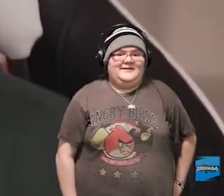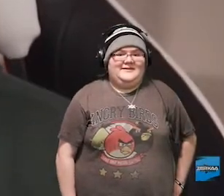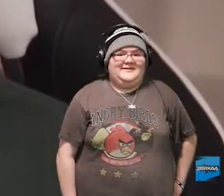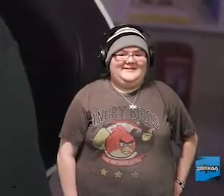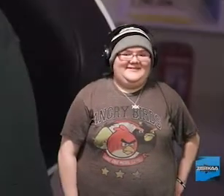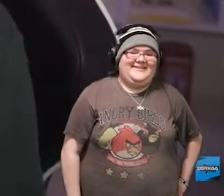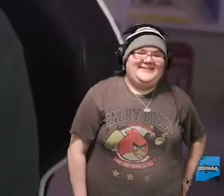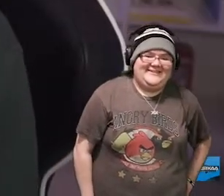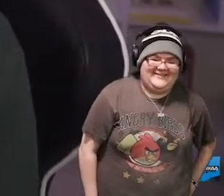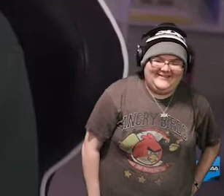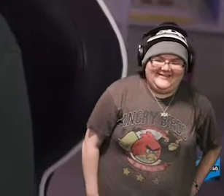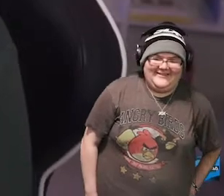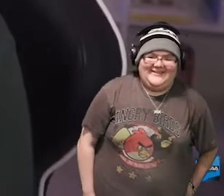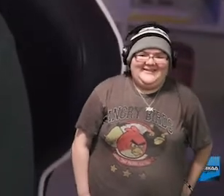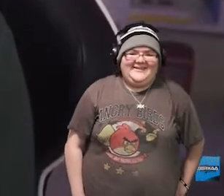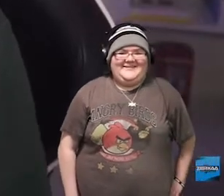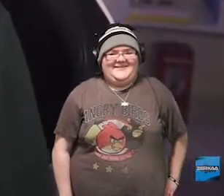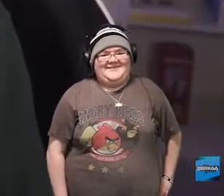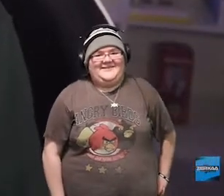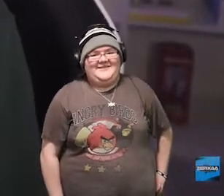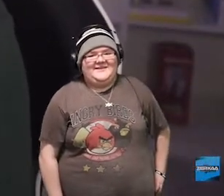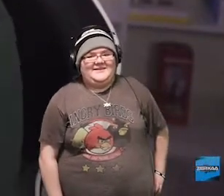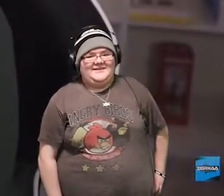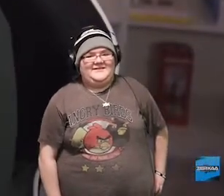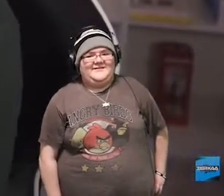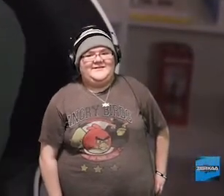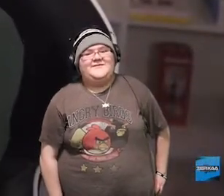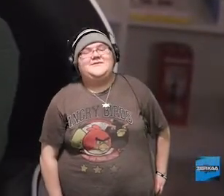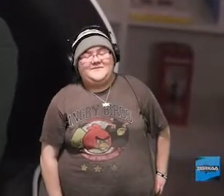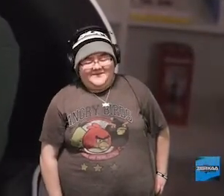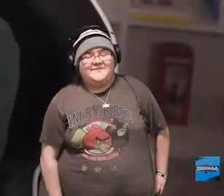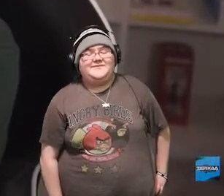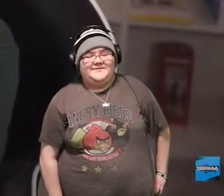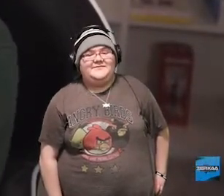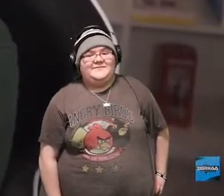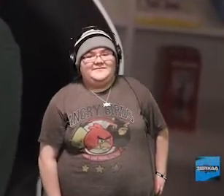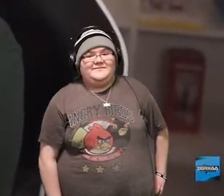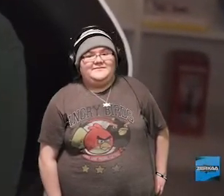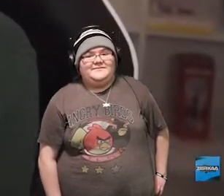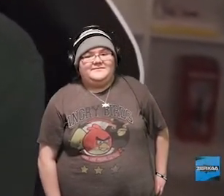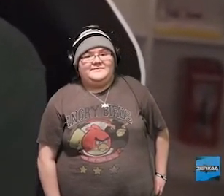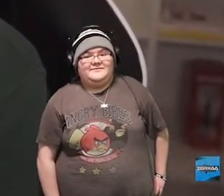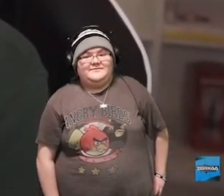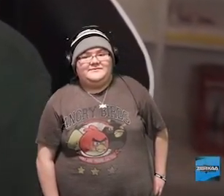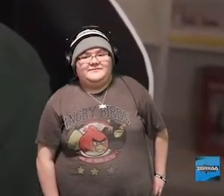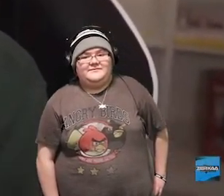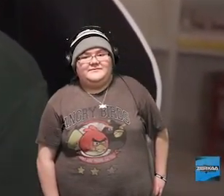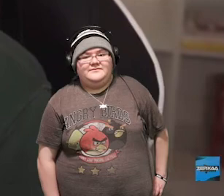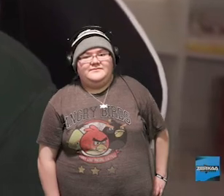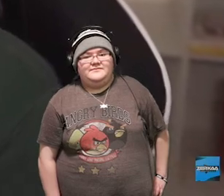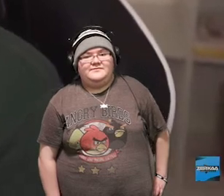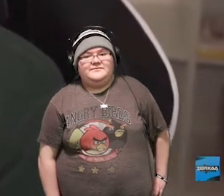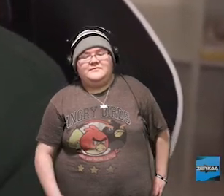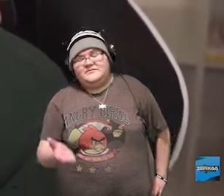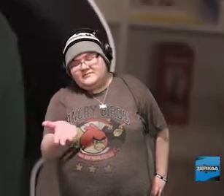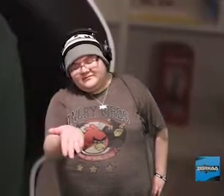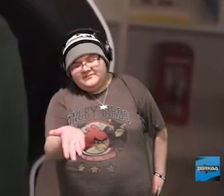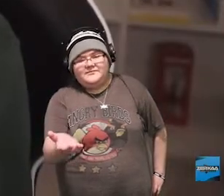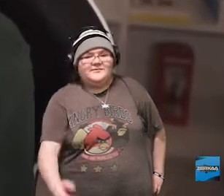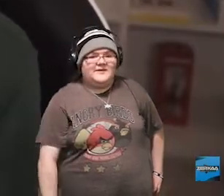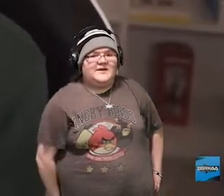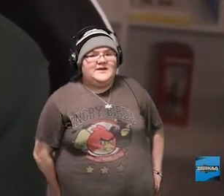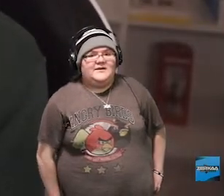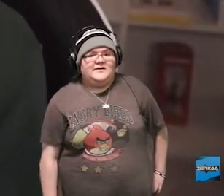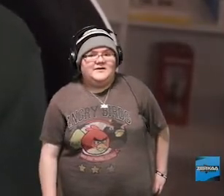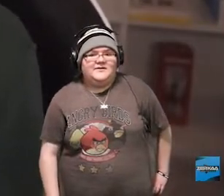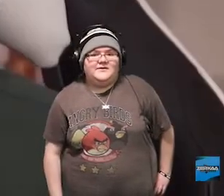try to overcomplicate it. You haven't gone on some crazy diet. You've just got to exercise more and concurrently eat what you're eating. Obviously, the healthier you eat and the better choices you make when eating, whether that be